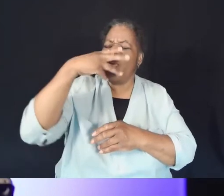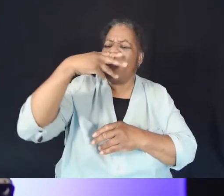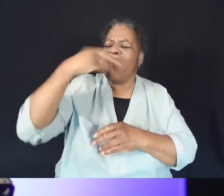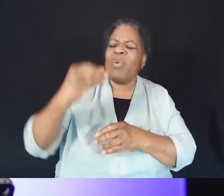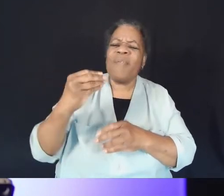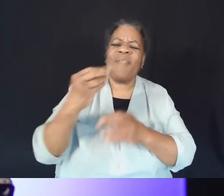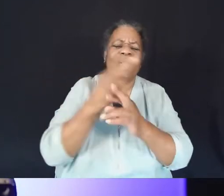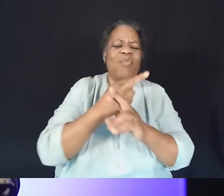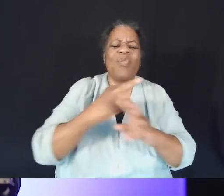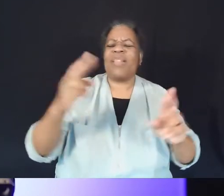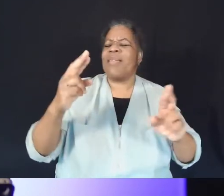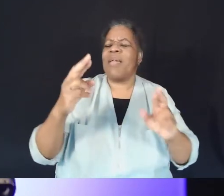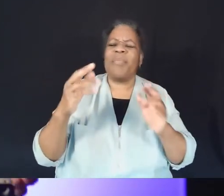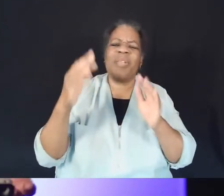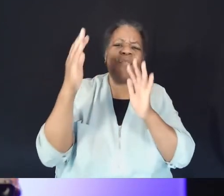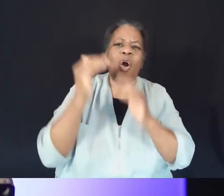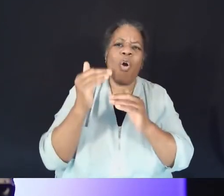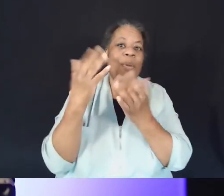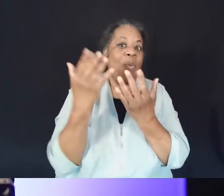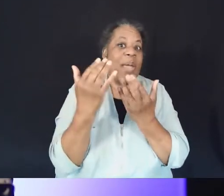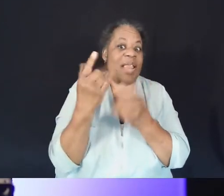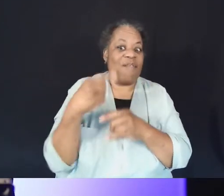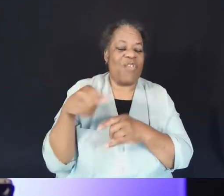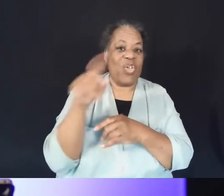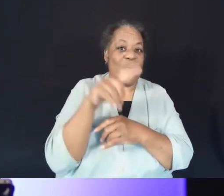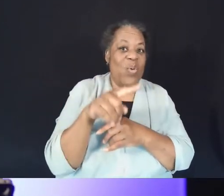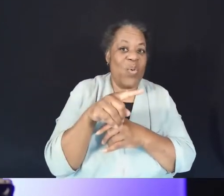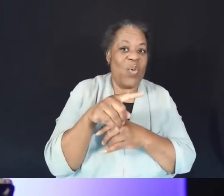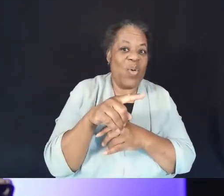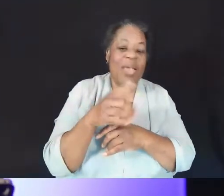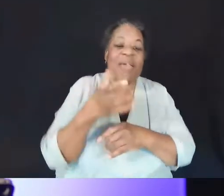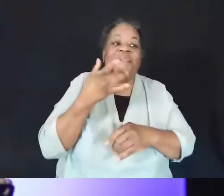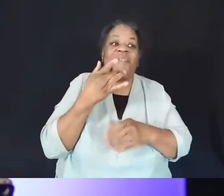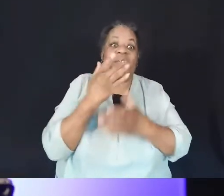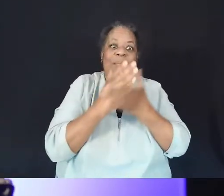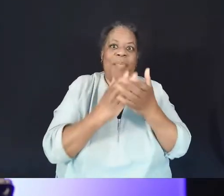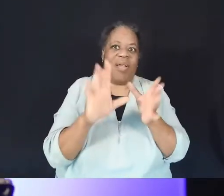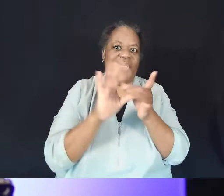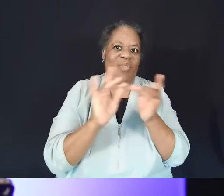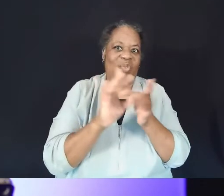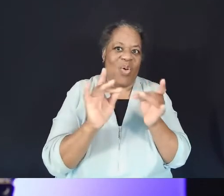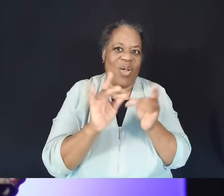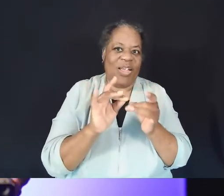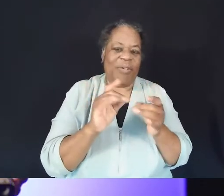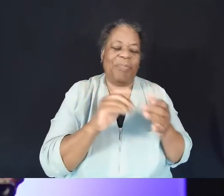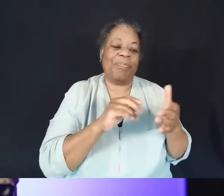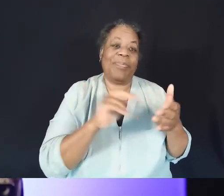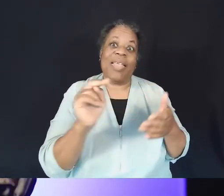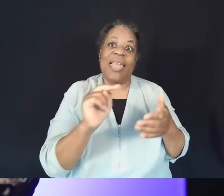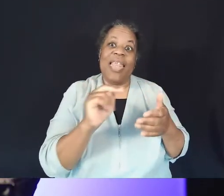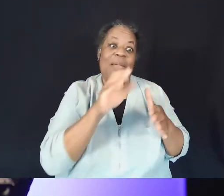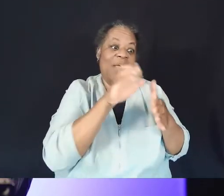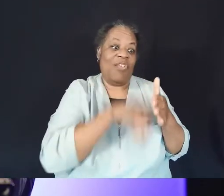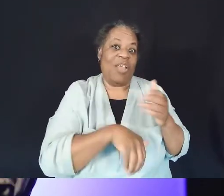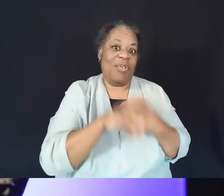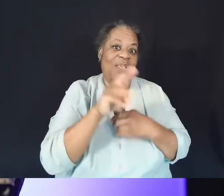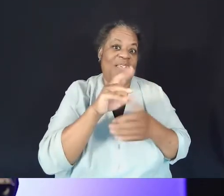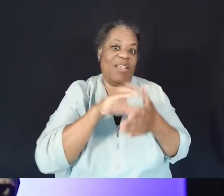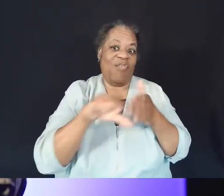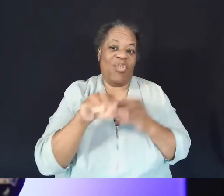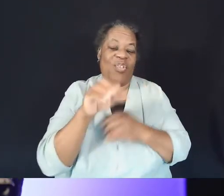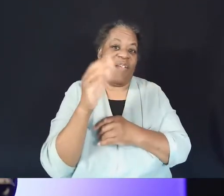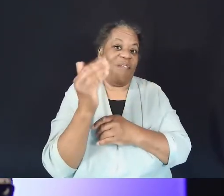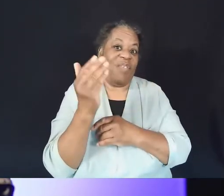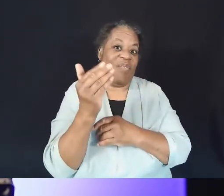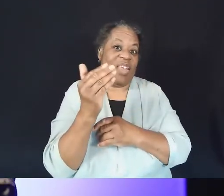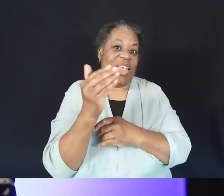awaits. And here's one of my favorite parts of the story. According to Nehemiah 6:15, they rebuilt the wall